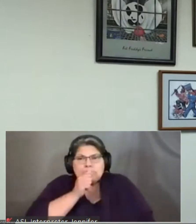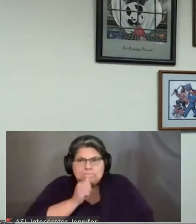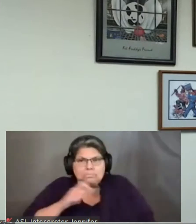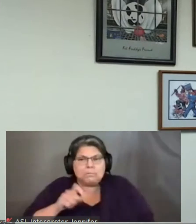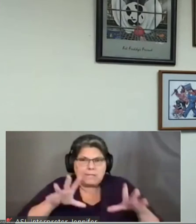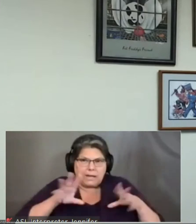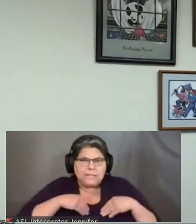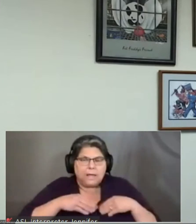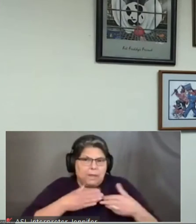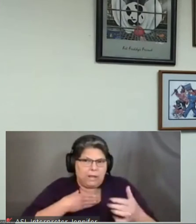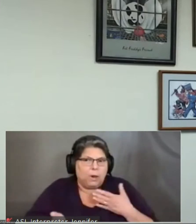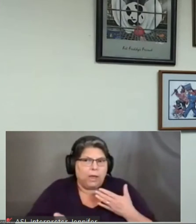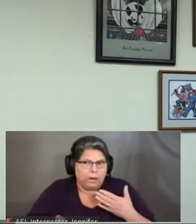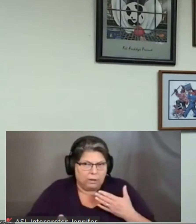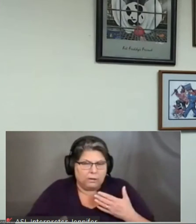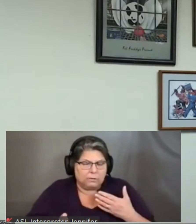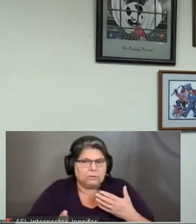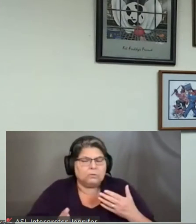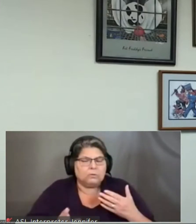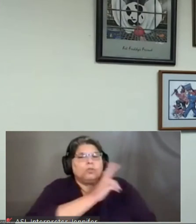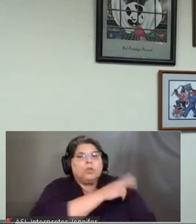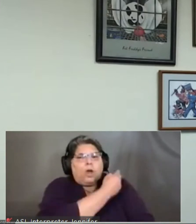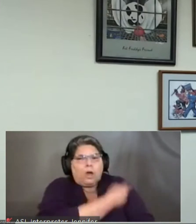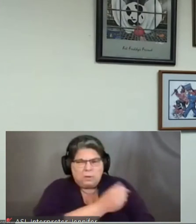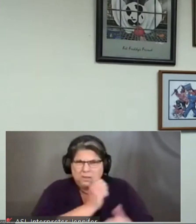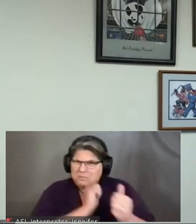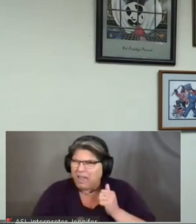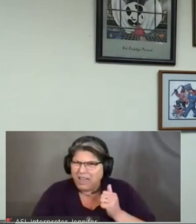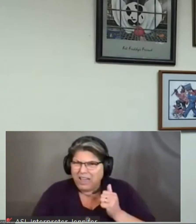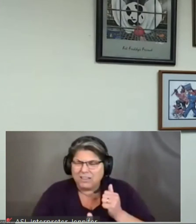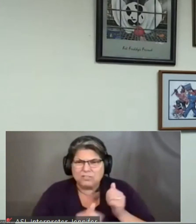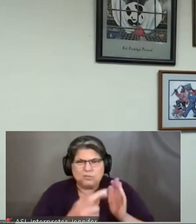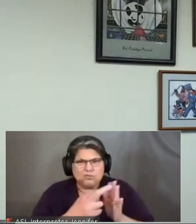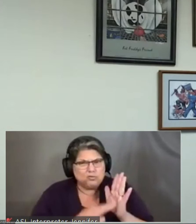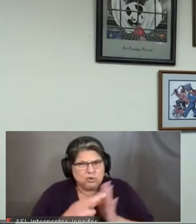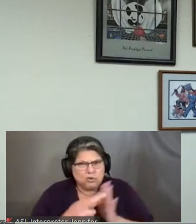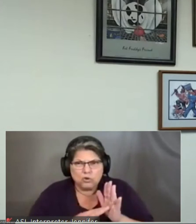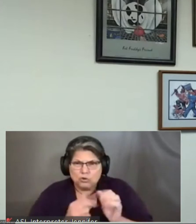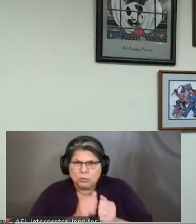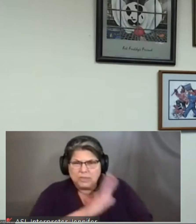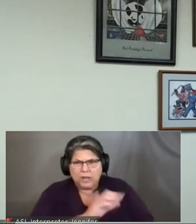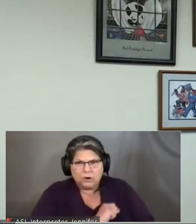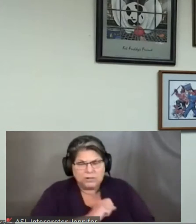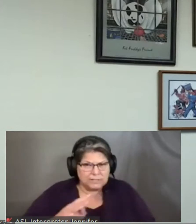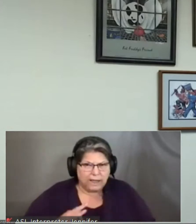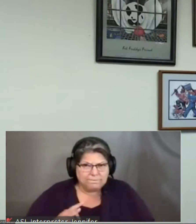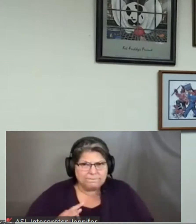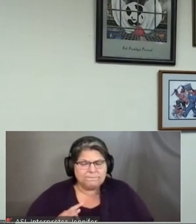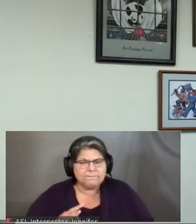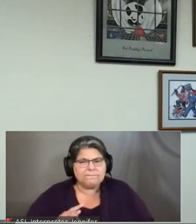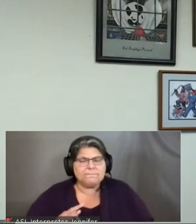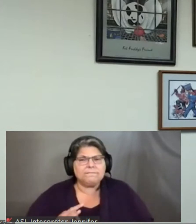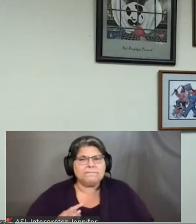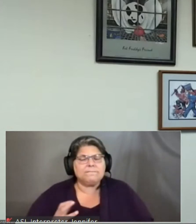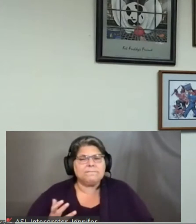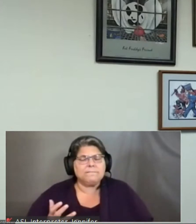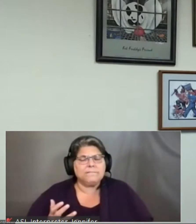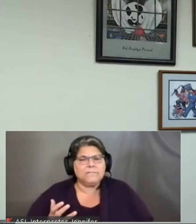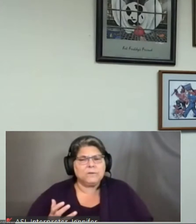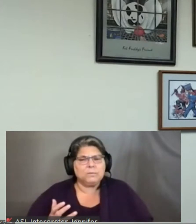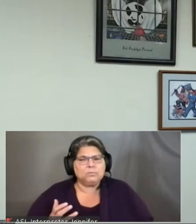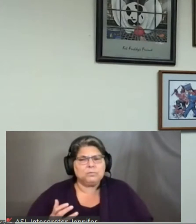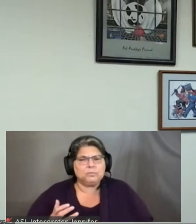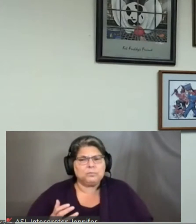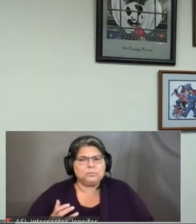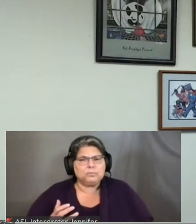Hospitals have passed resolutions among their staff and in their rules for the